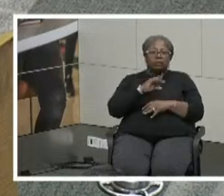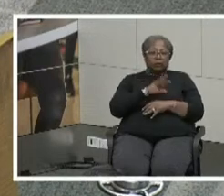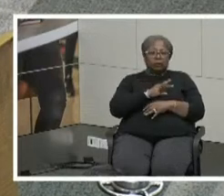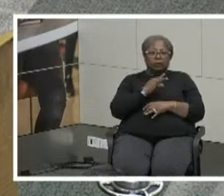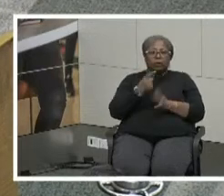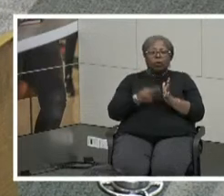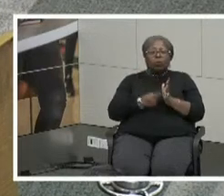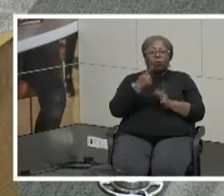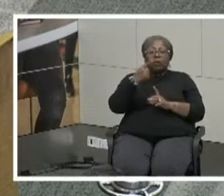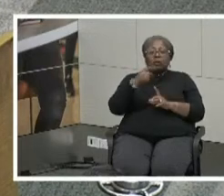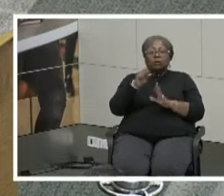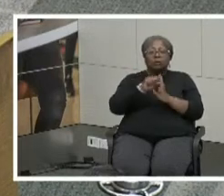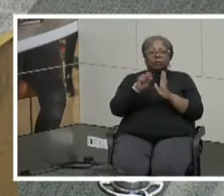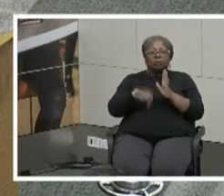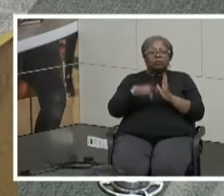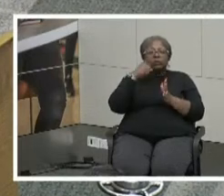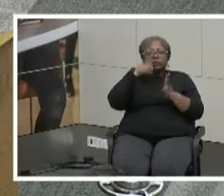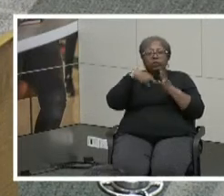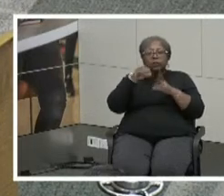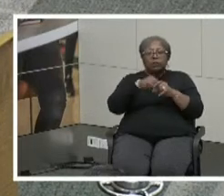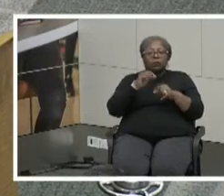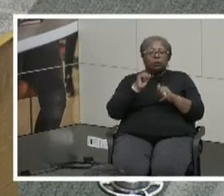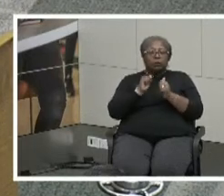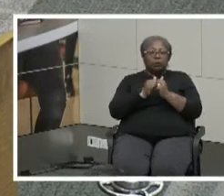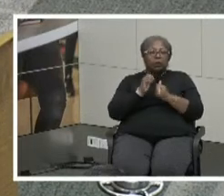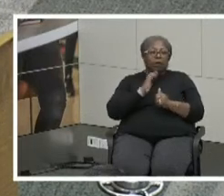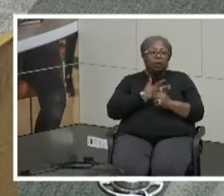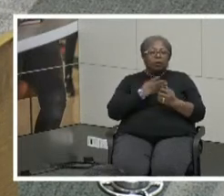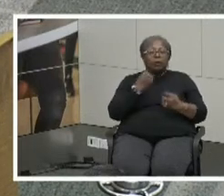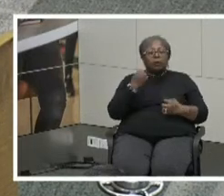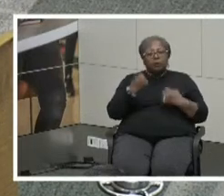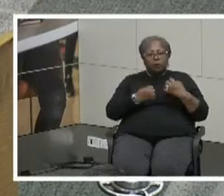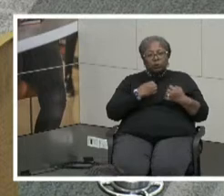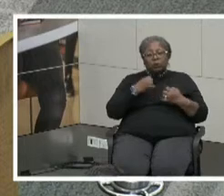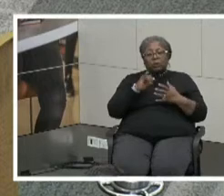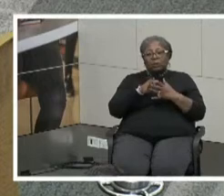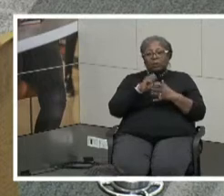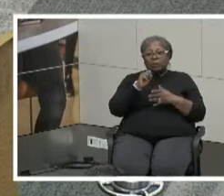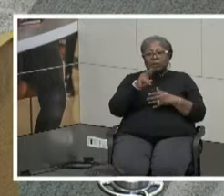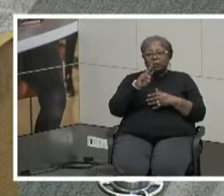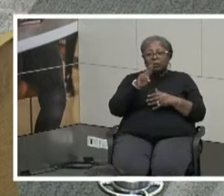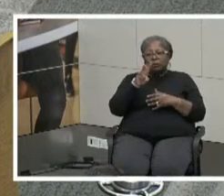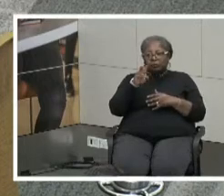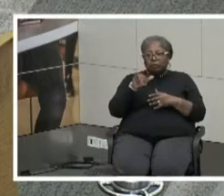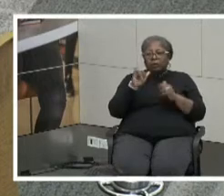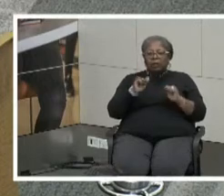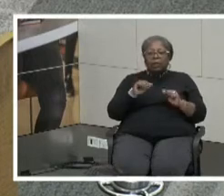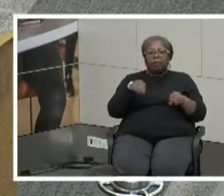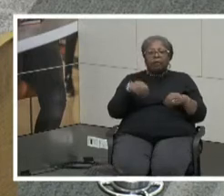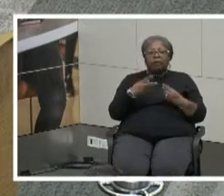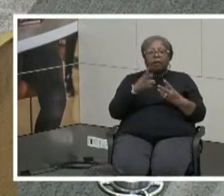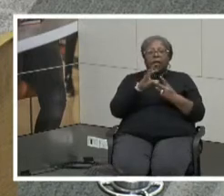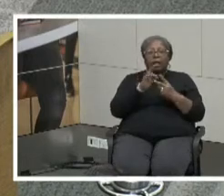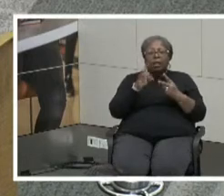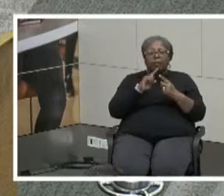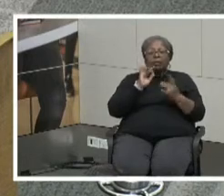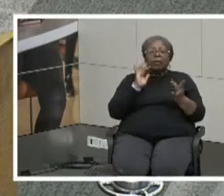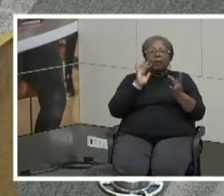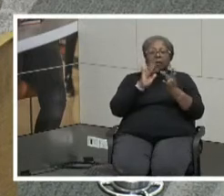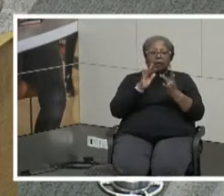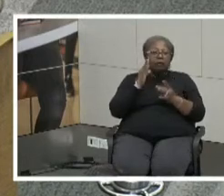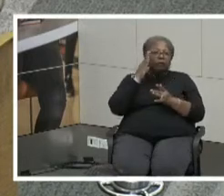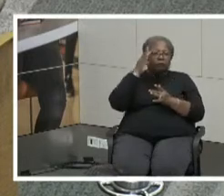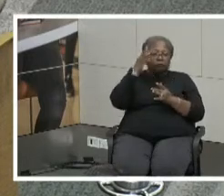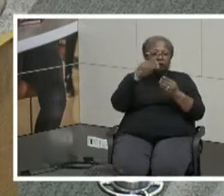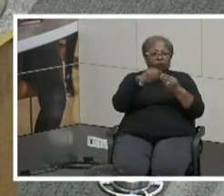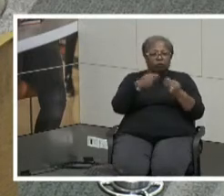once a semester to check in with our emotional well-being this survey could provide the option to be contacted and future